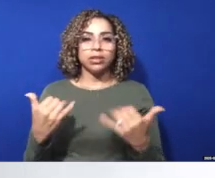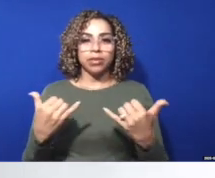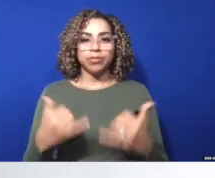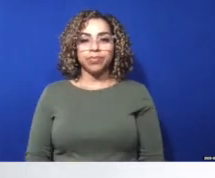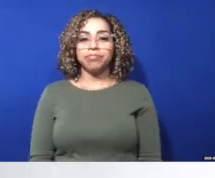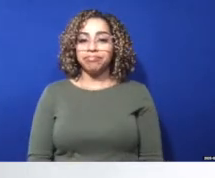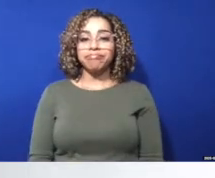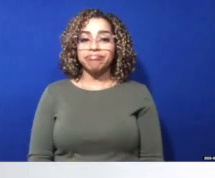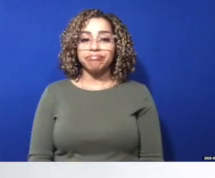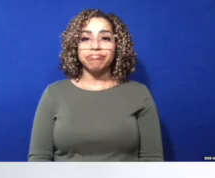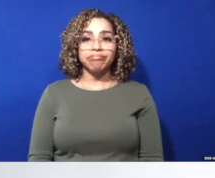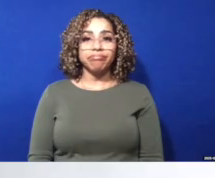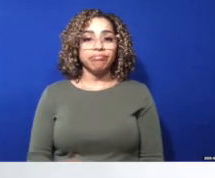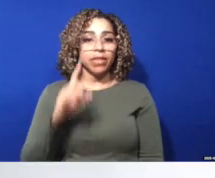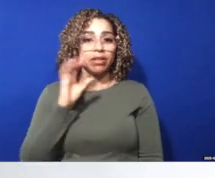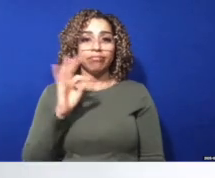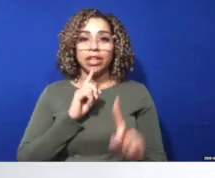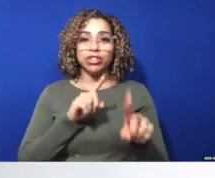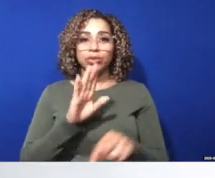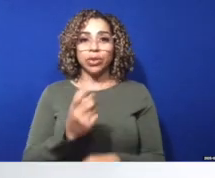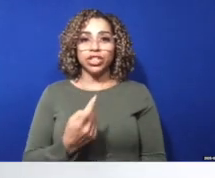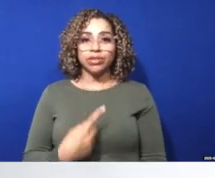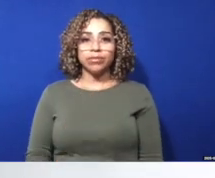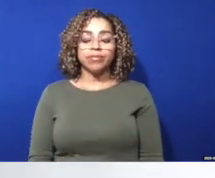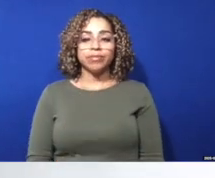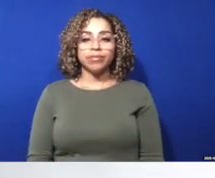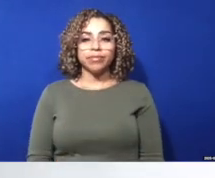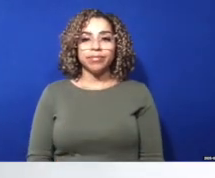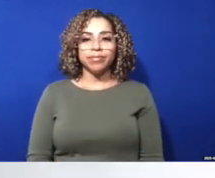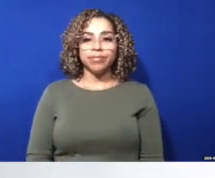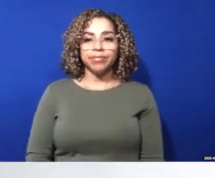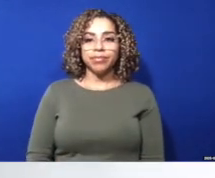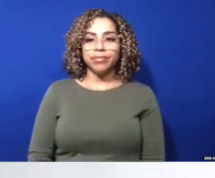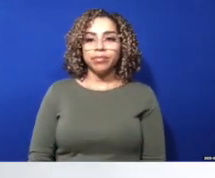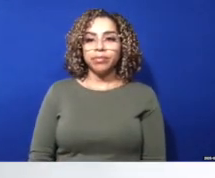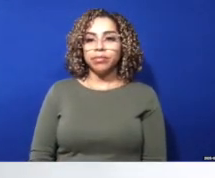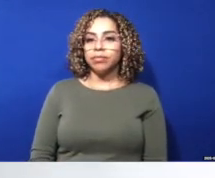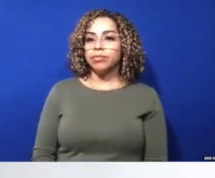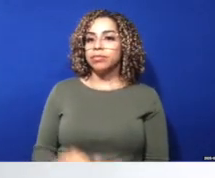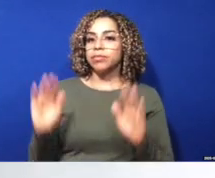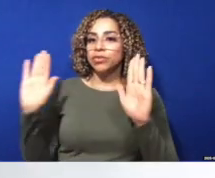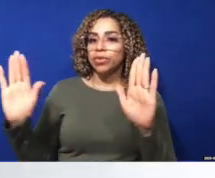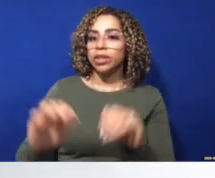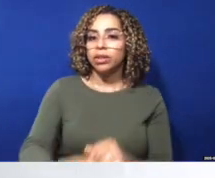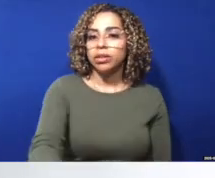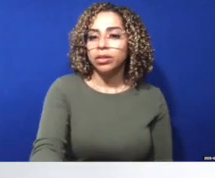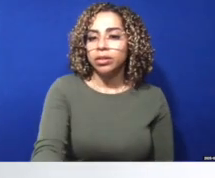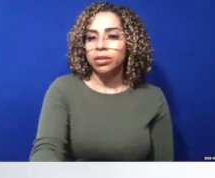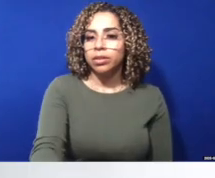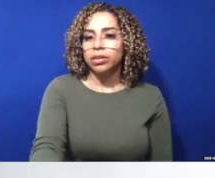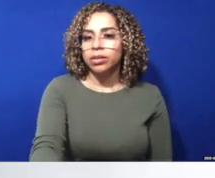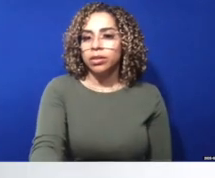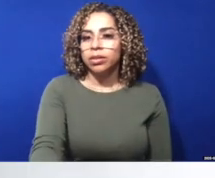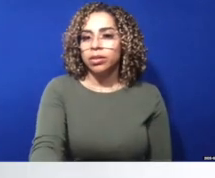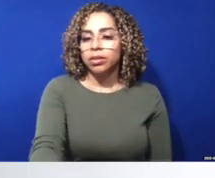So yeah, I think that Great. answered. Thanks, Olivia. Yeah, All right. I'll just jump in Oh, real go quick, Nicole, too. Sorry. And thanks,